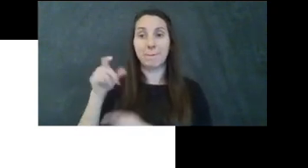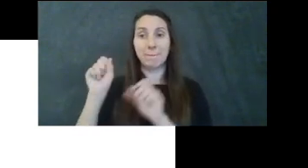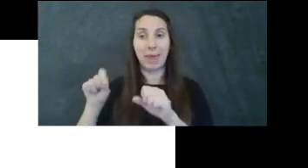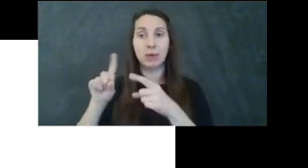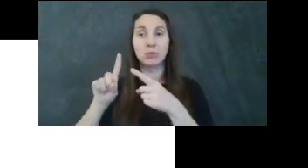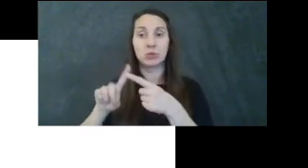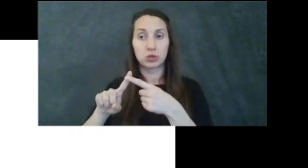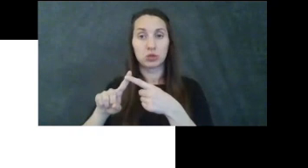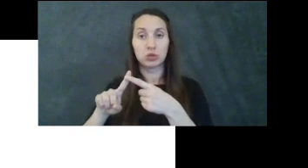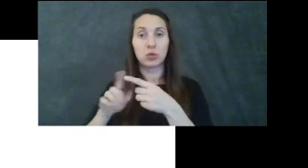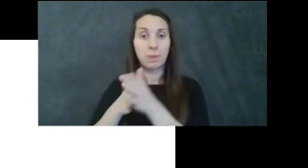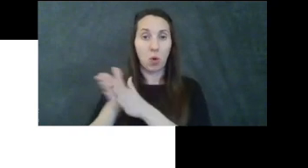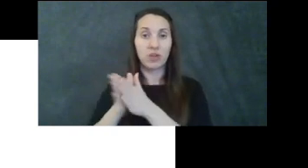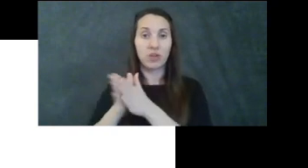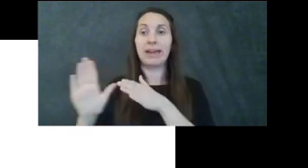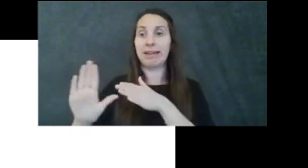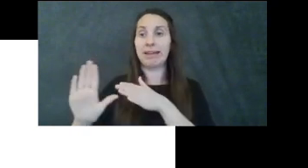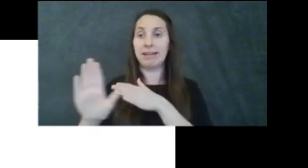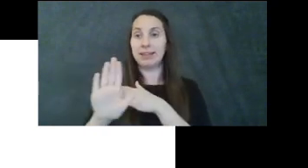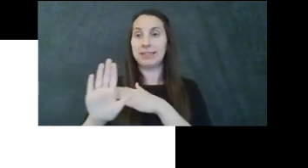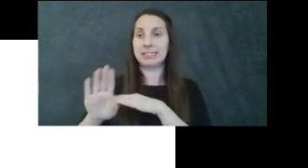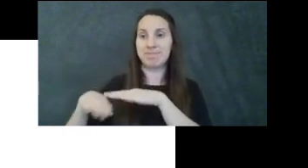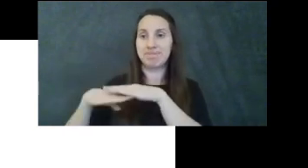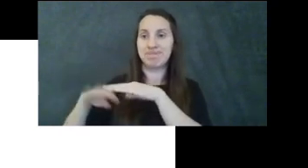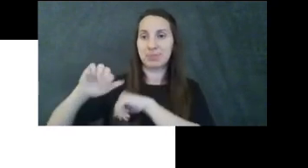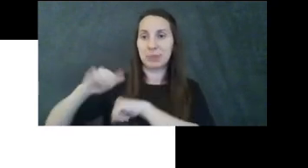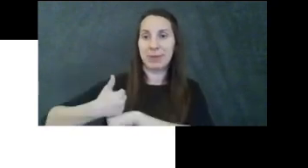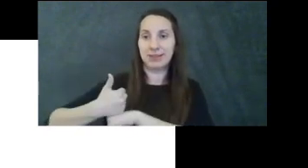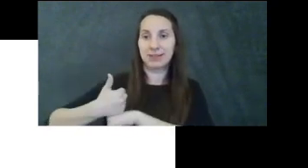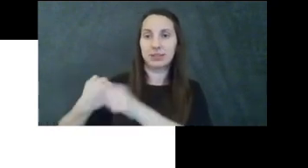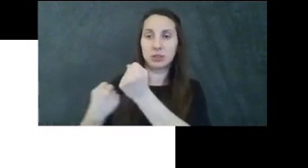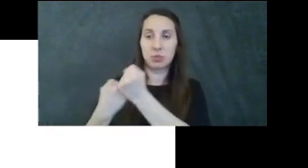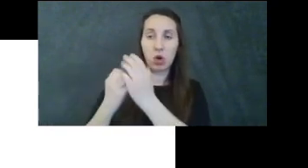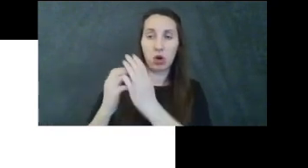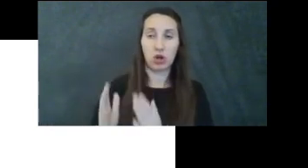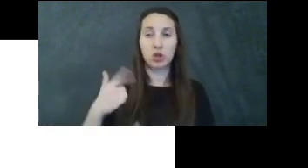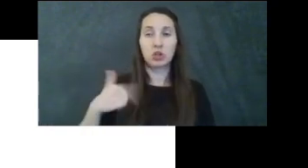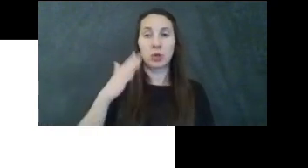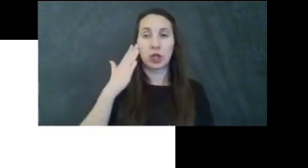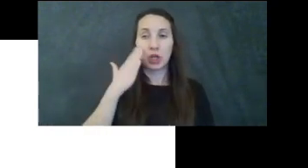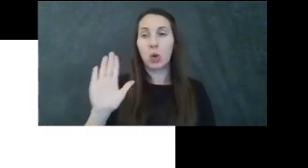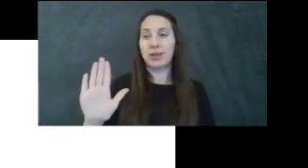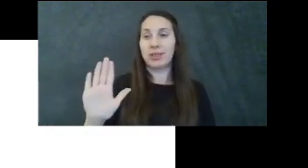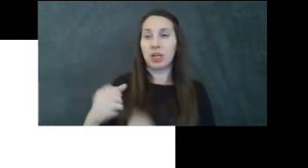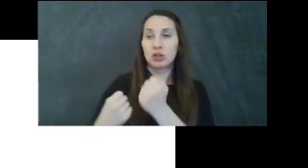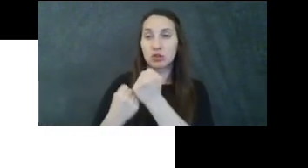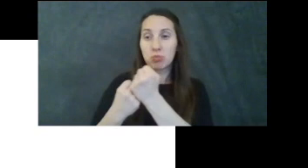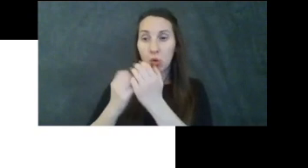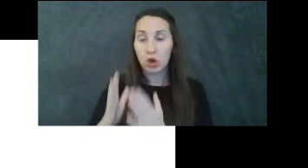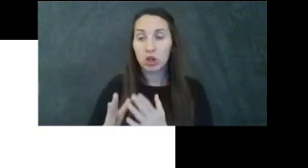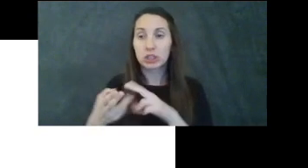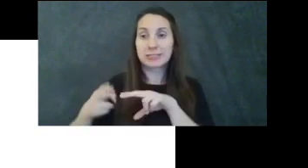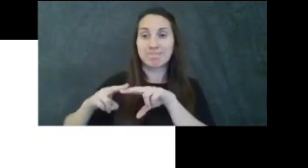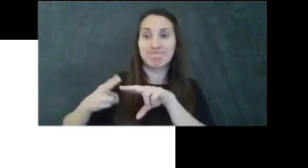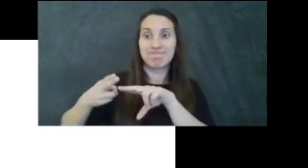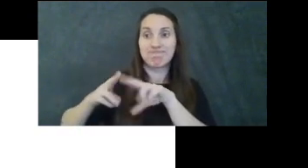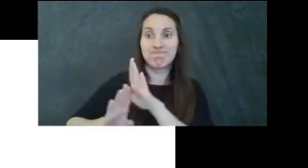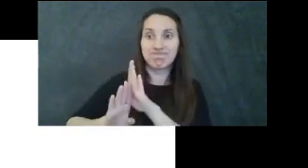base supporters. We know for sure that Trump supporters grew in their turnout much more than Biden